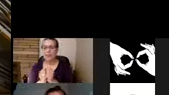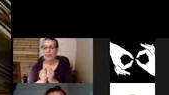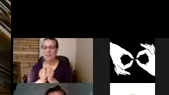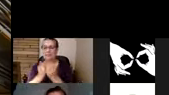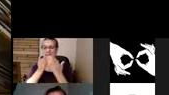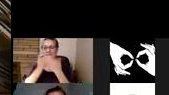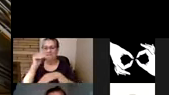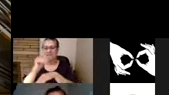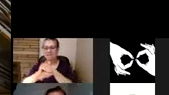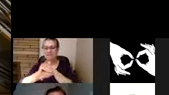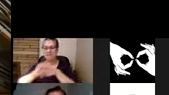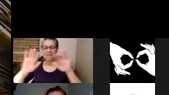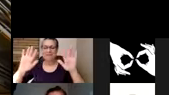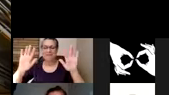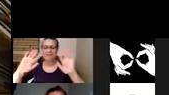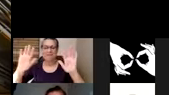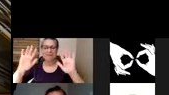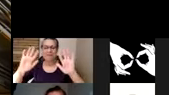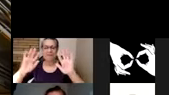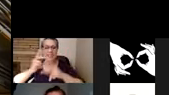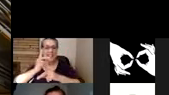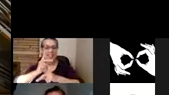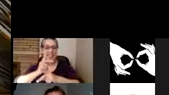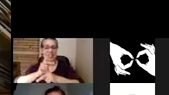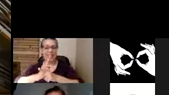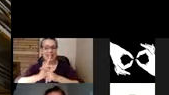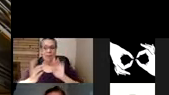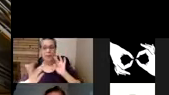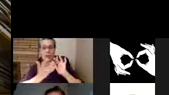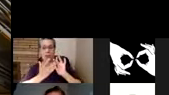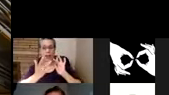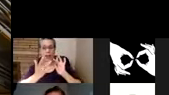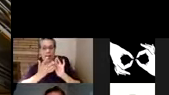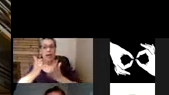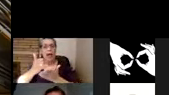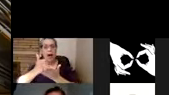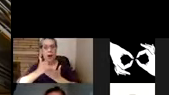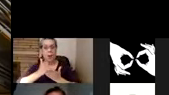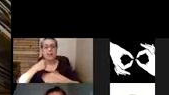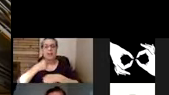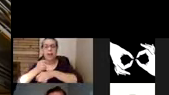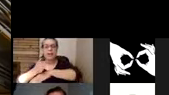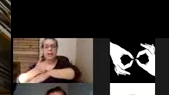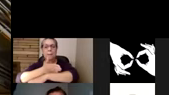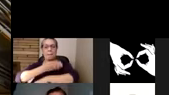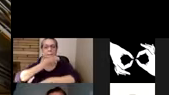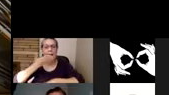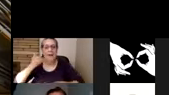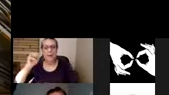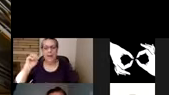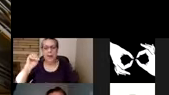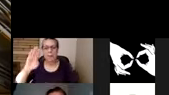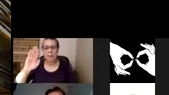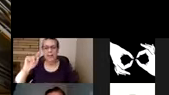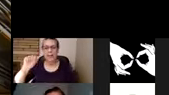and encourage you to stay connected and let us know how we can continue to do better. Thank you, everybody. Have a lovely evening. Good night.